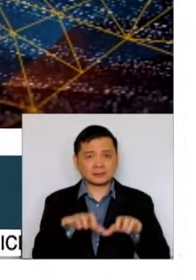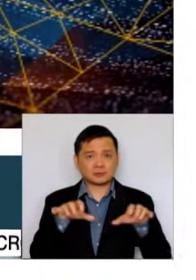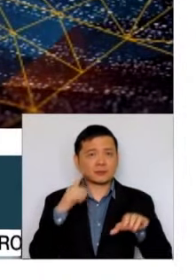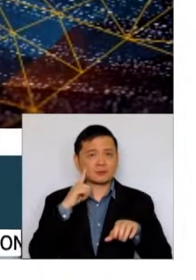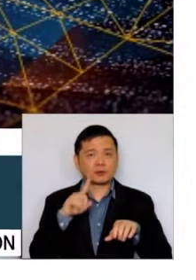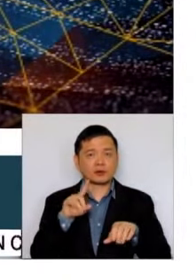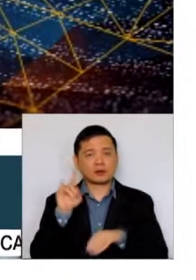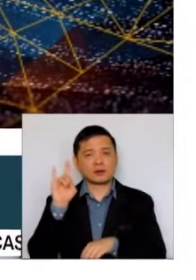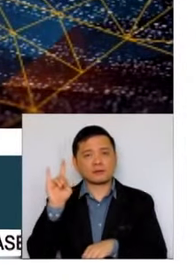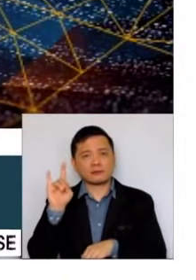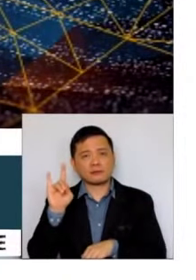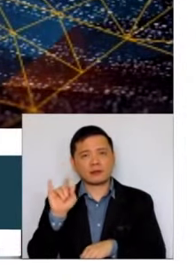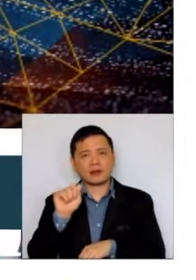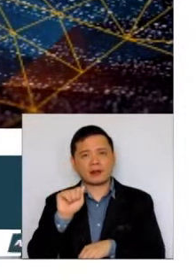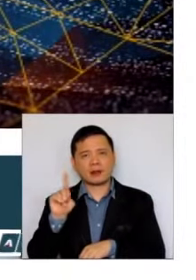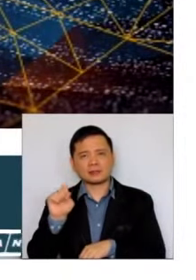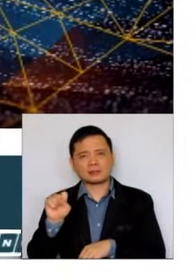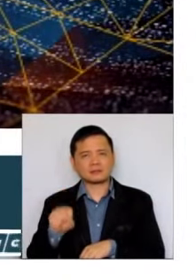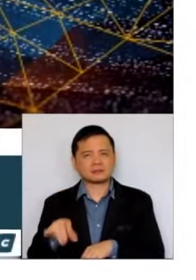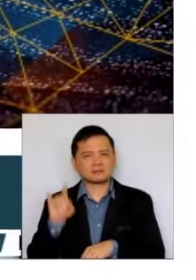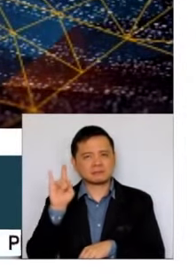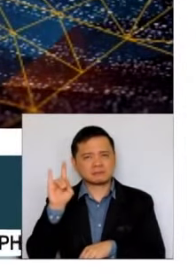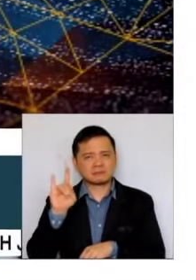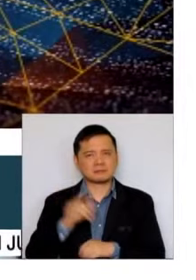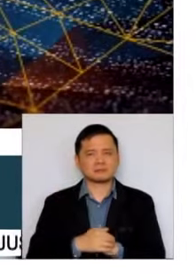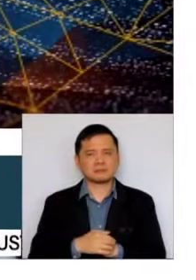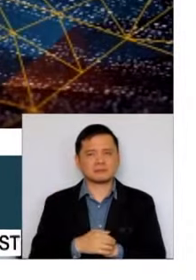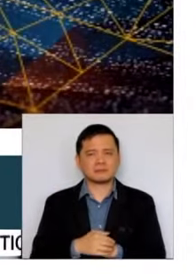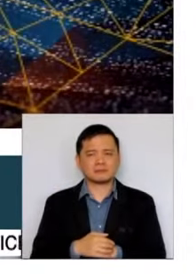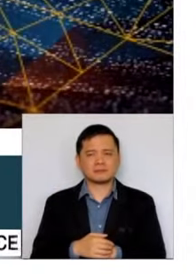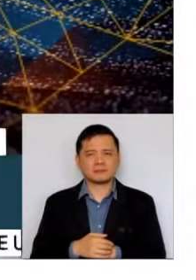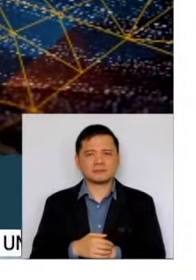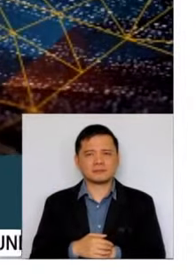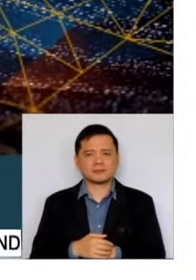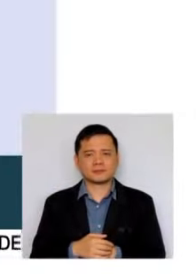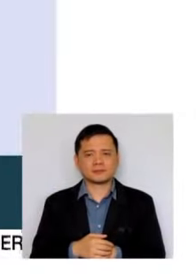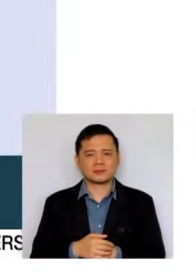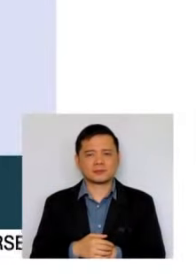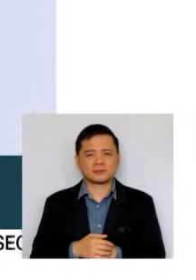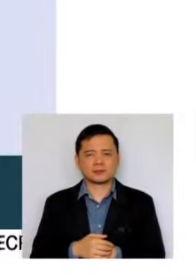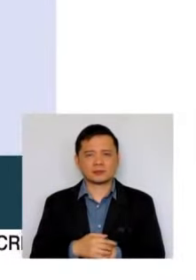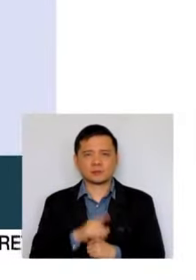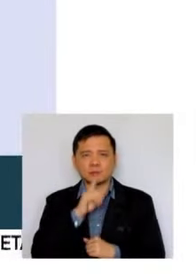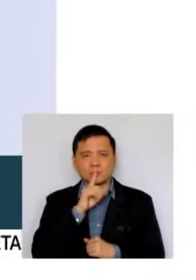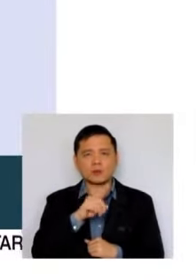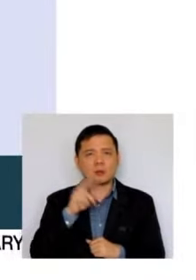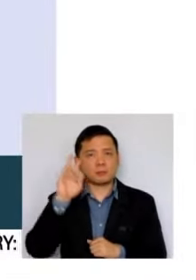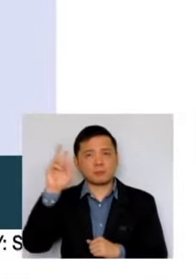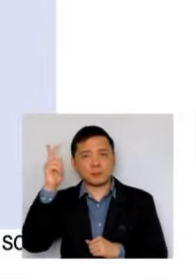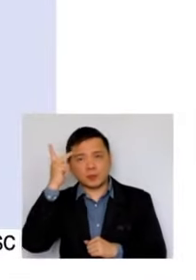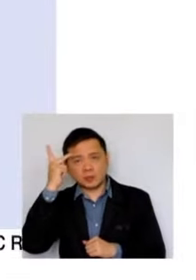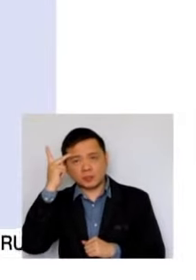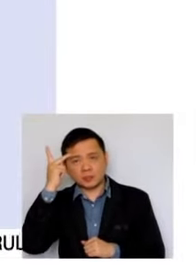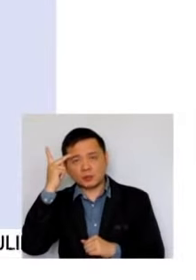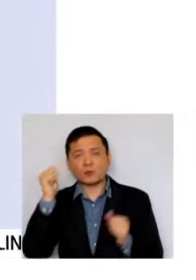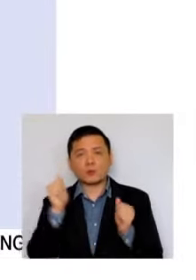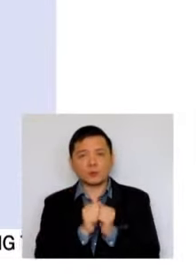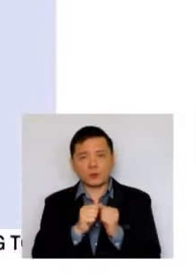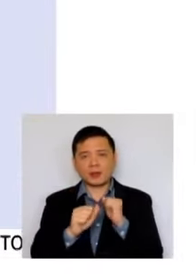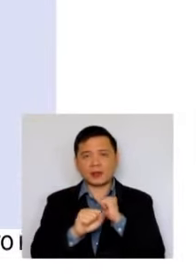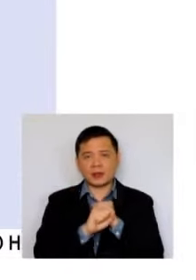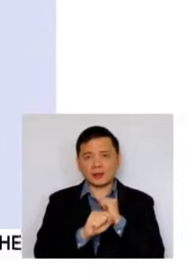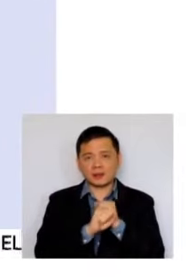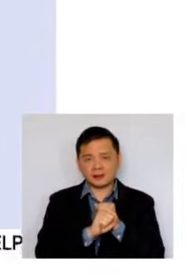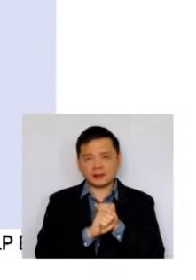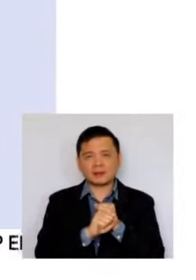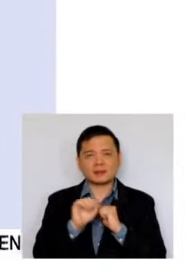advertising front. These are now termed as policies or political advocacies. This year is very